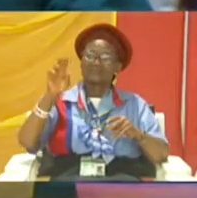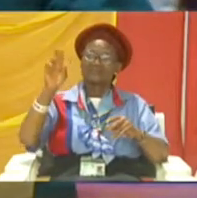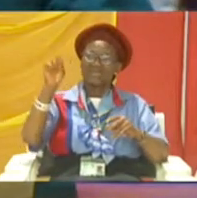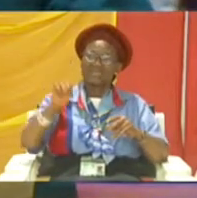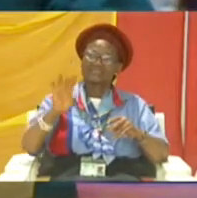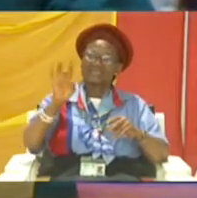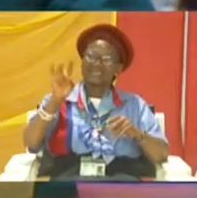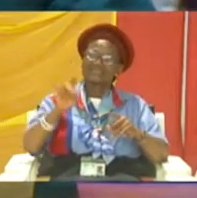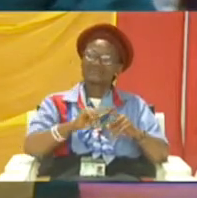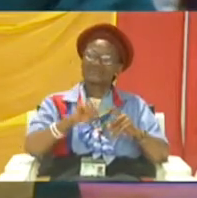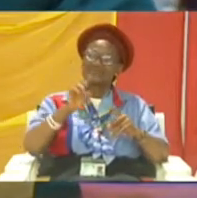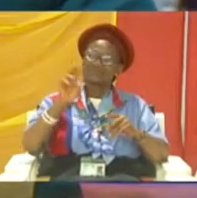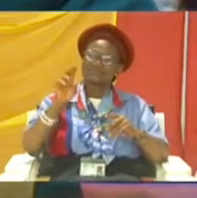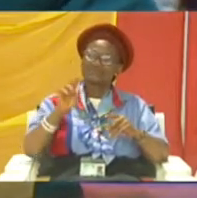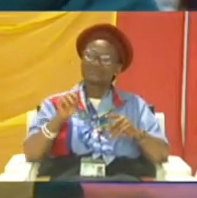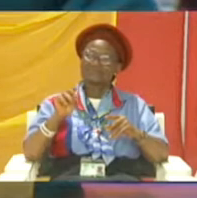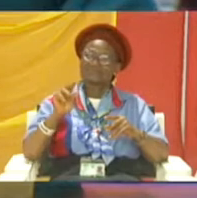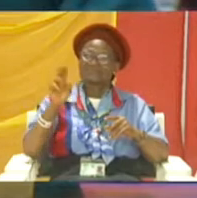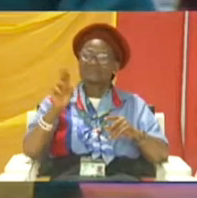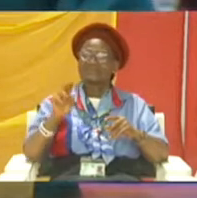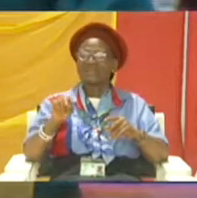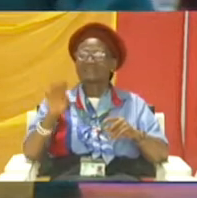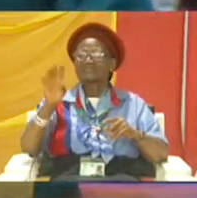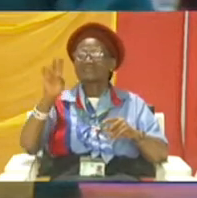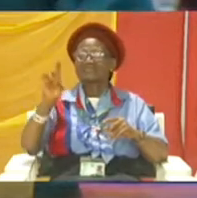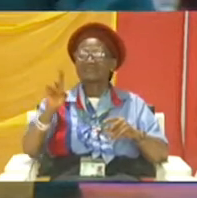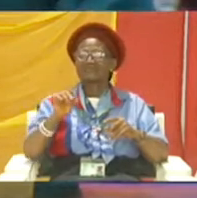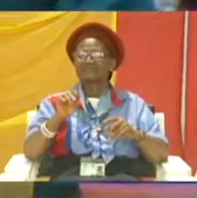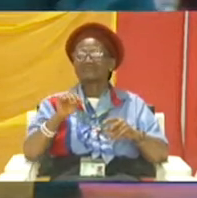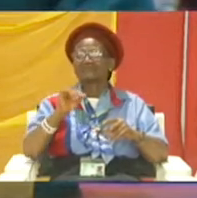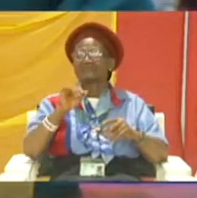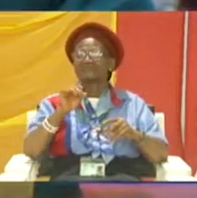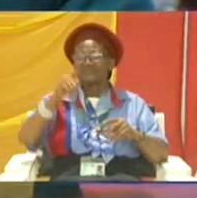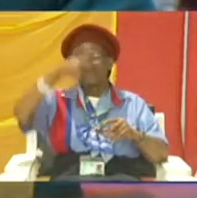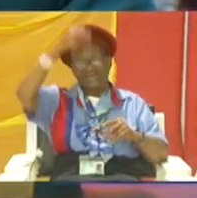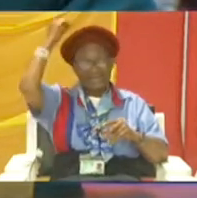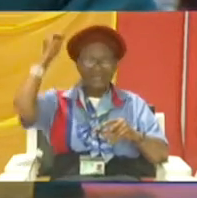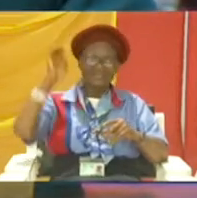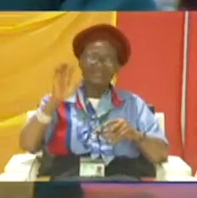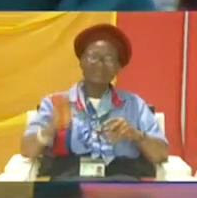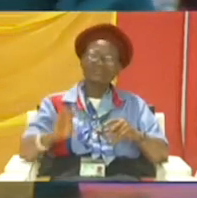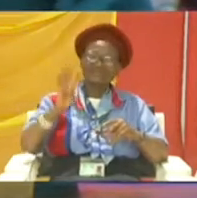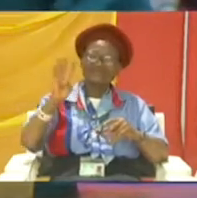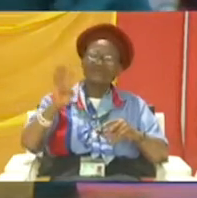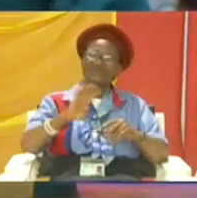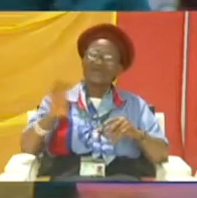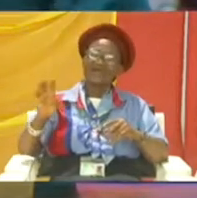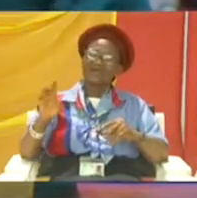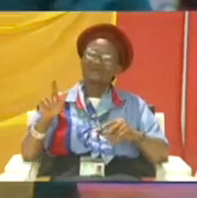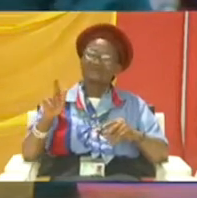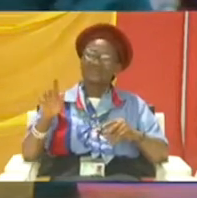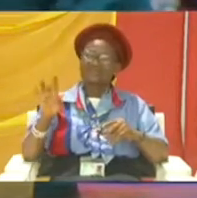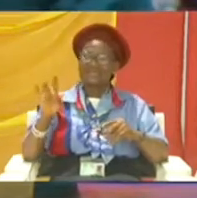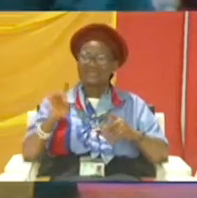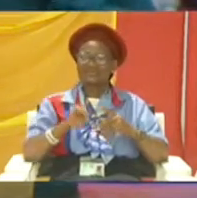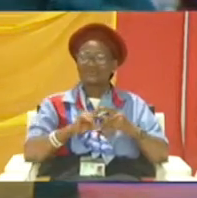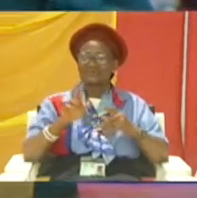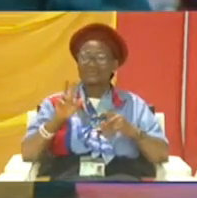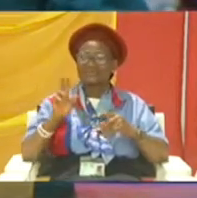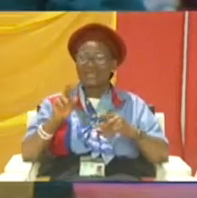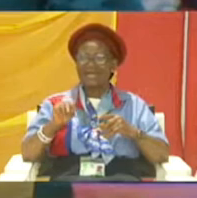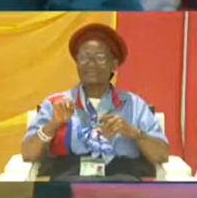de iketa dini ogoji. Daniel 4. Daniel ori kerin. From verse 28 to 34. Ese ikeji dilogbon